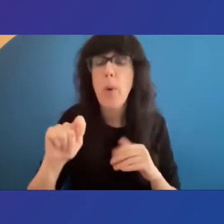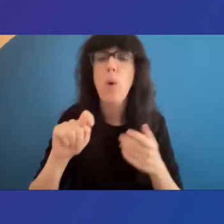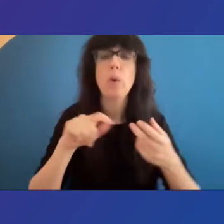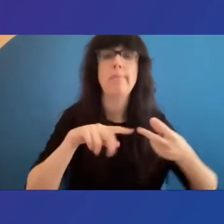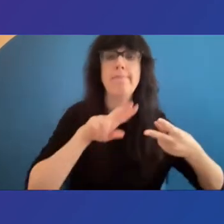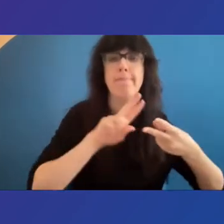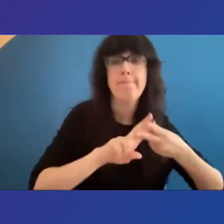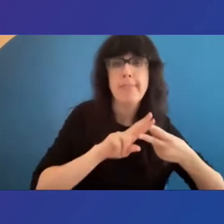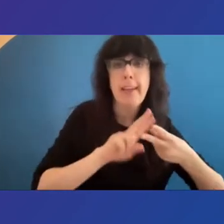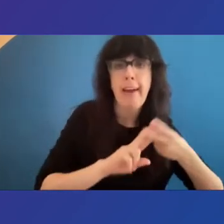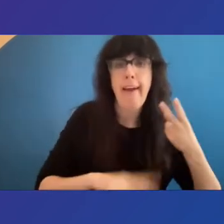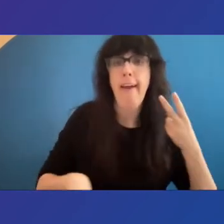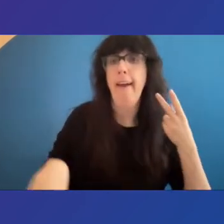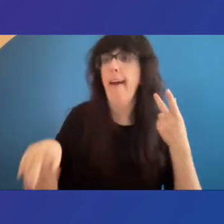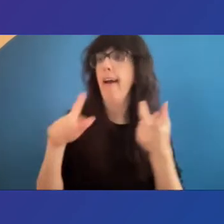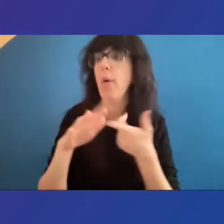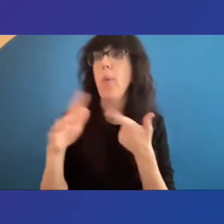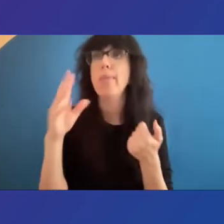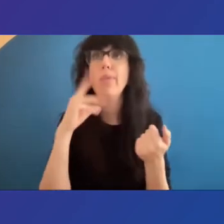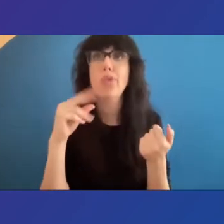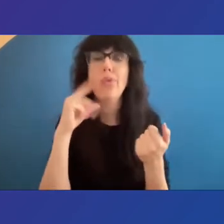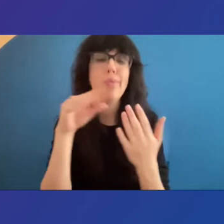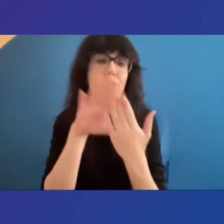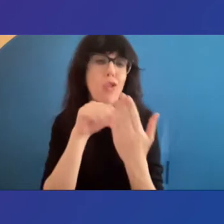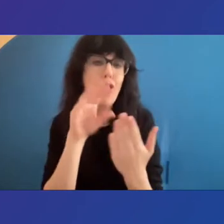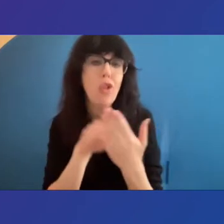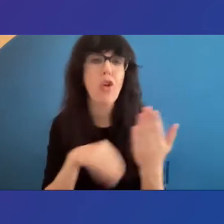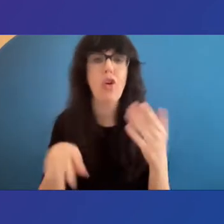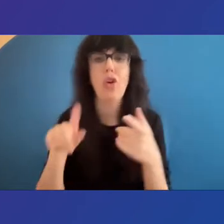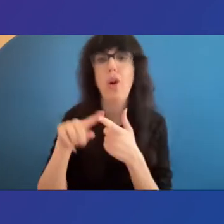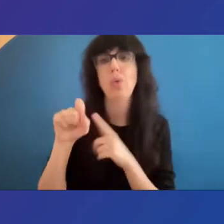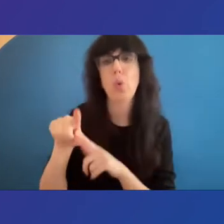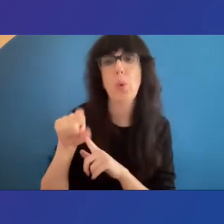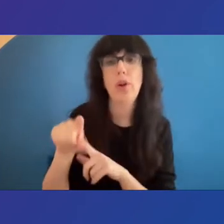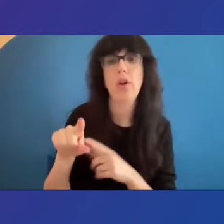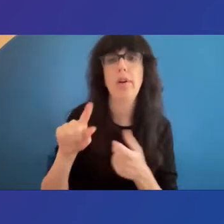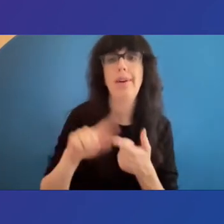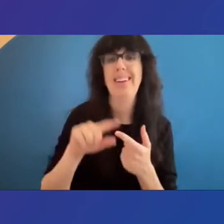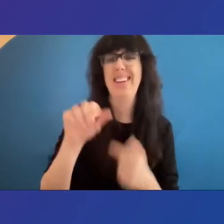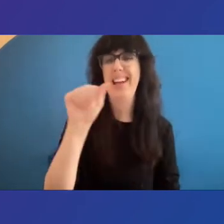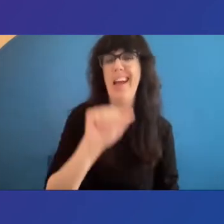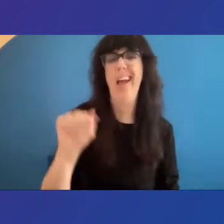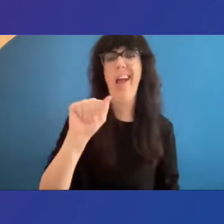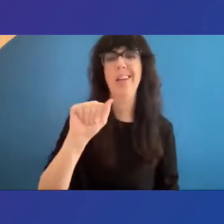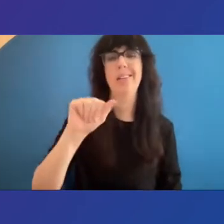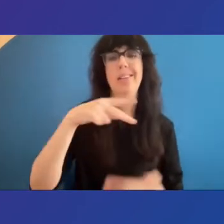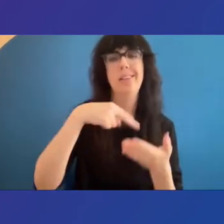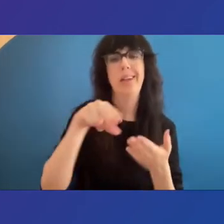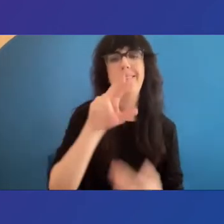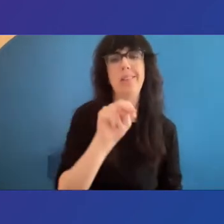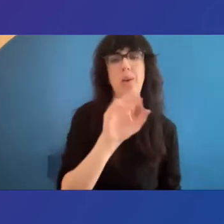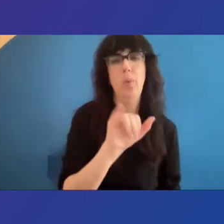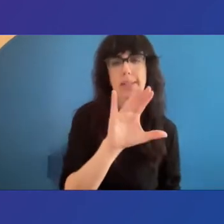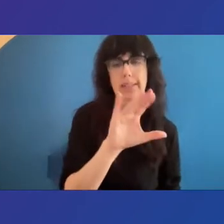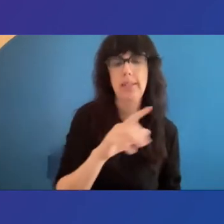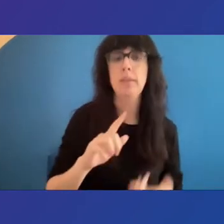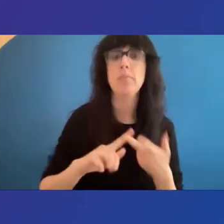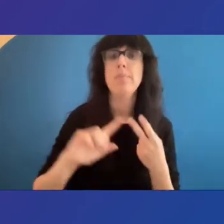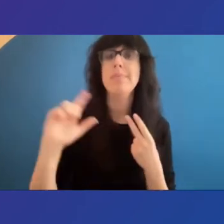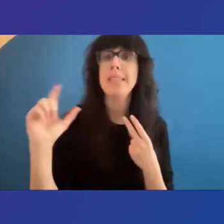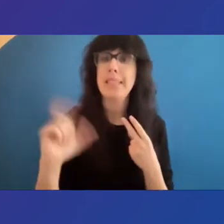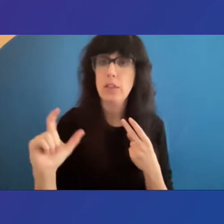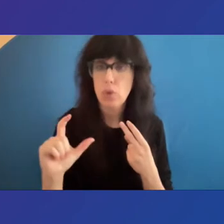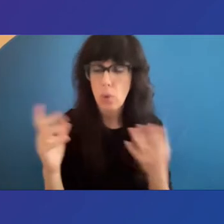your takeaways on Twitter. The Twitter is at DanceNYC. Instagram